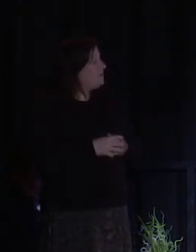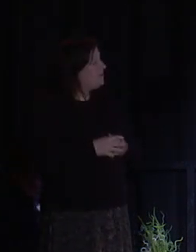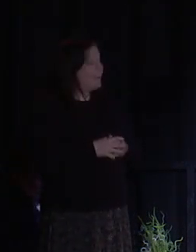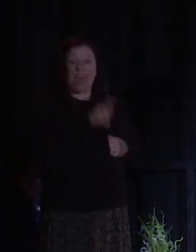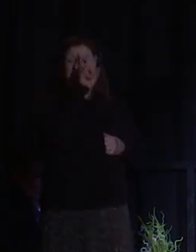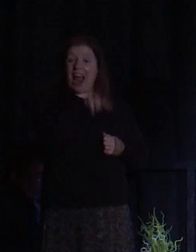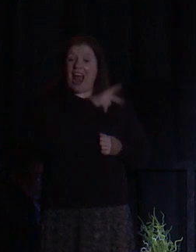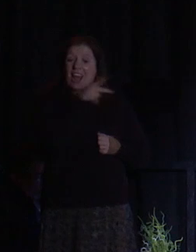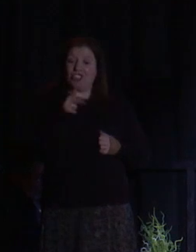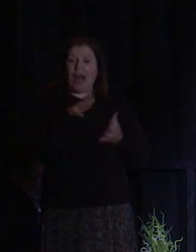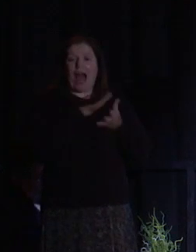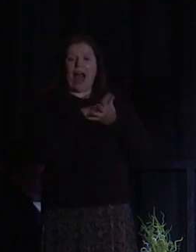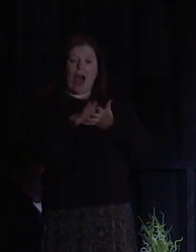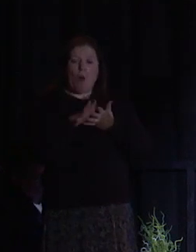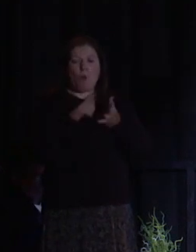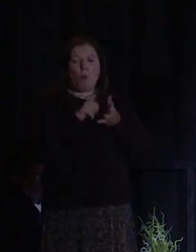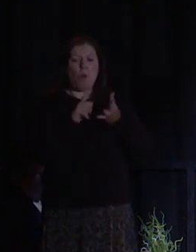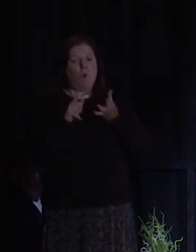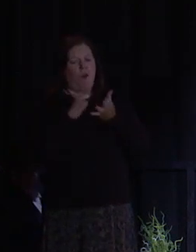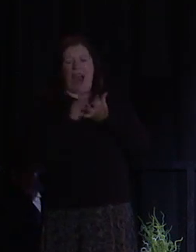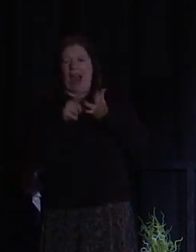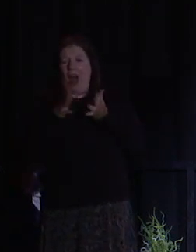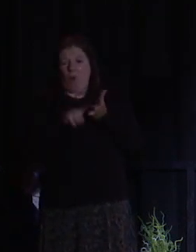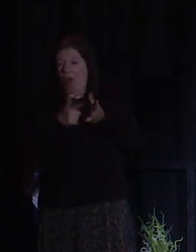loads of people hitting that hashtag.